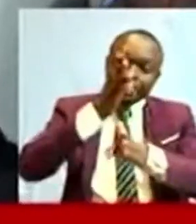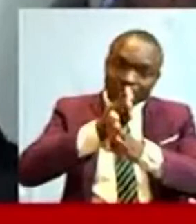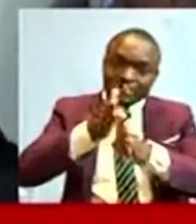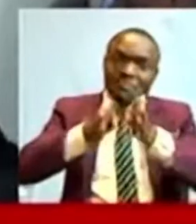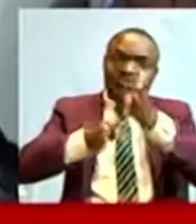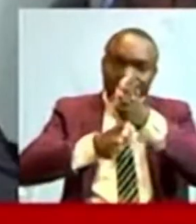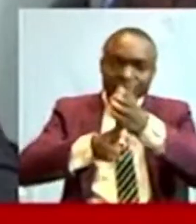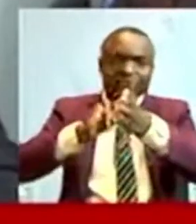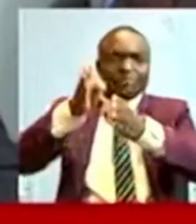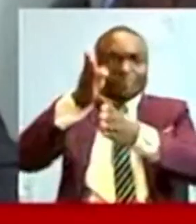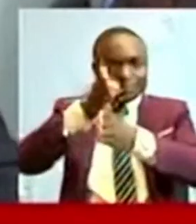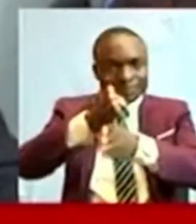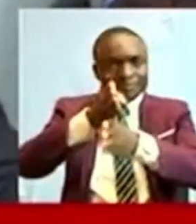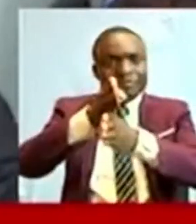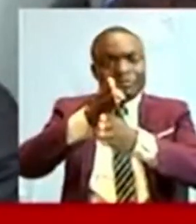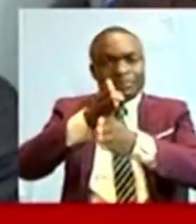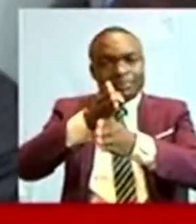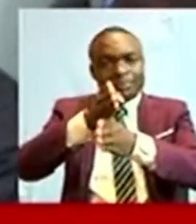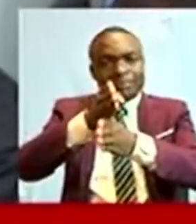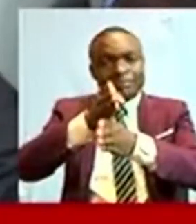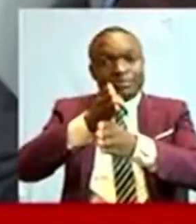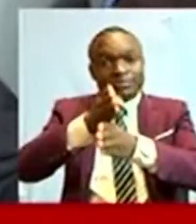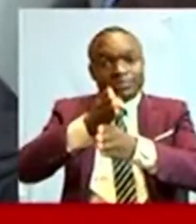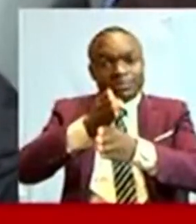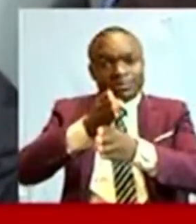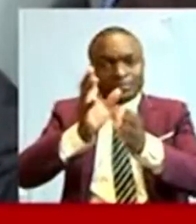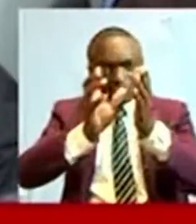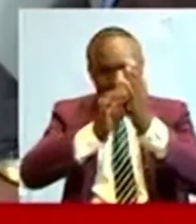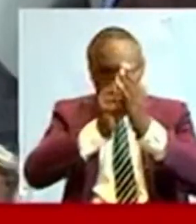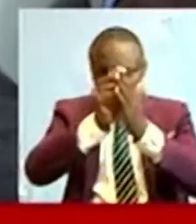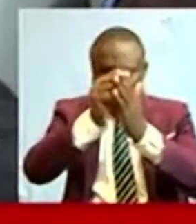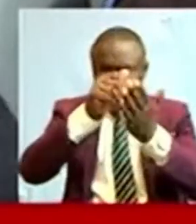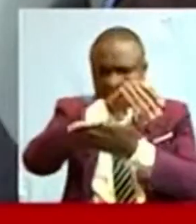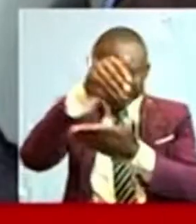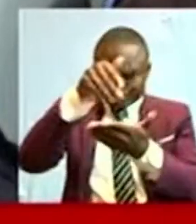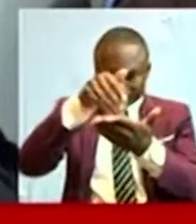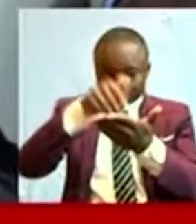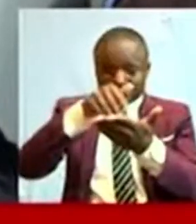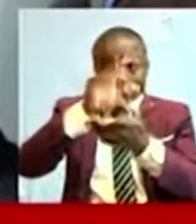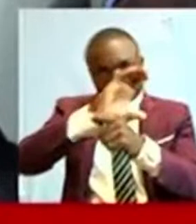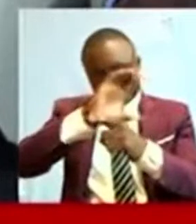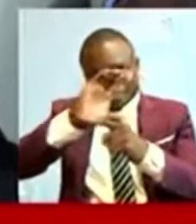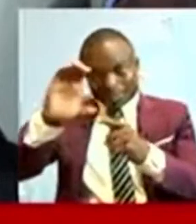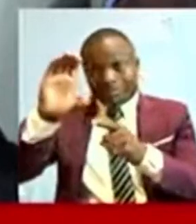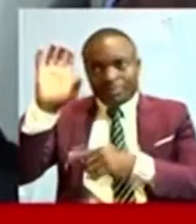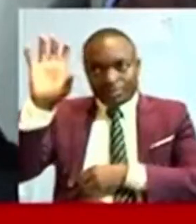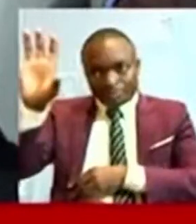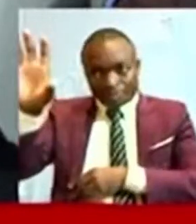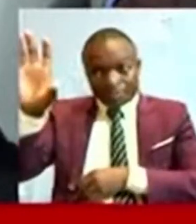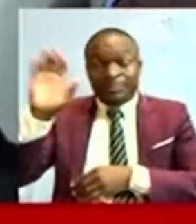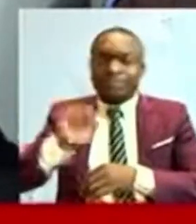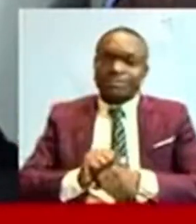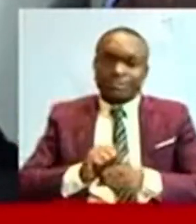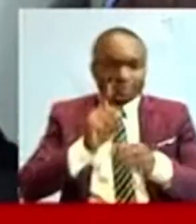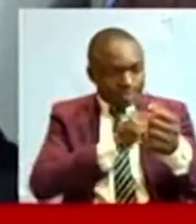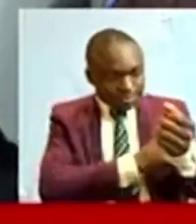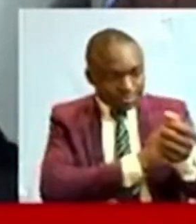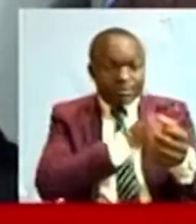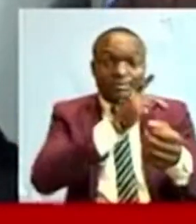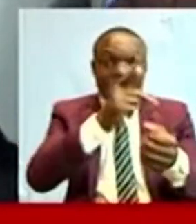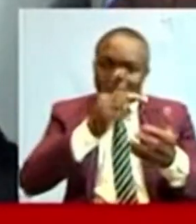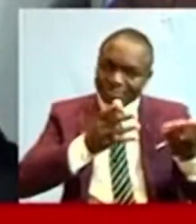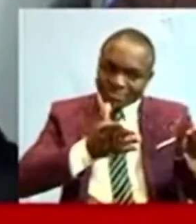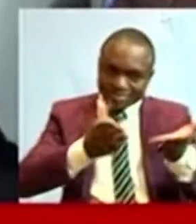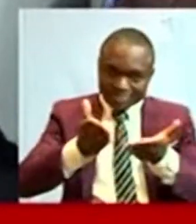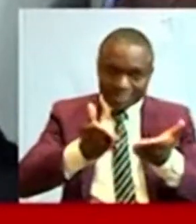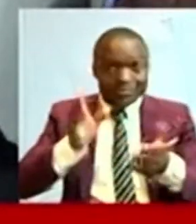of a fully fledged cancer center on the Copper Belt. And we are hoping that as we decentralize this service, we